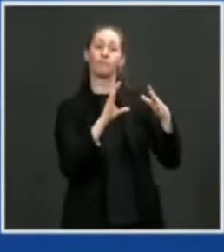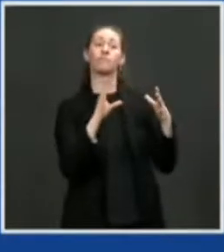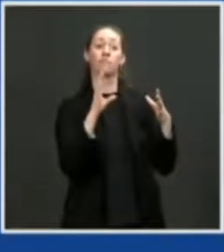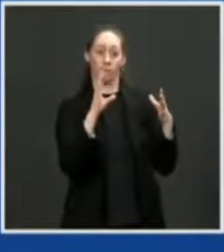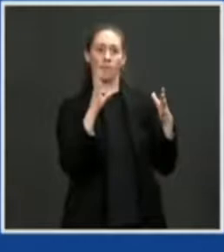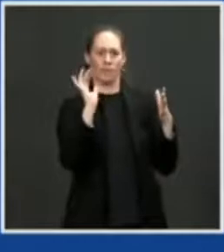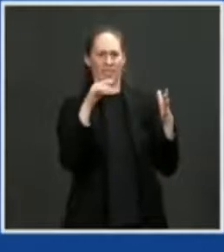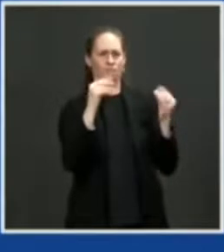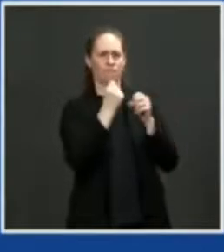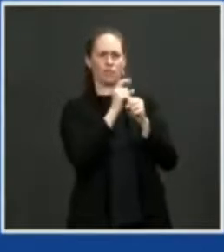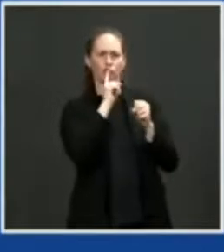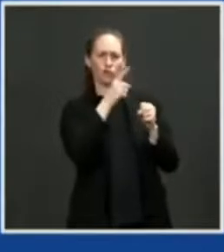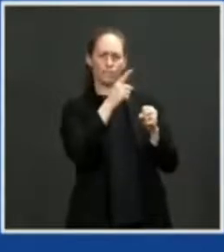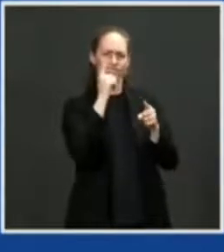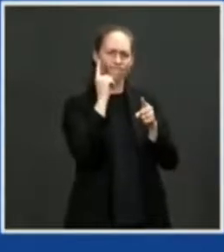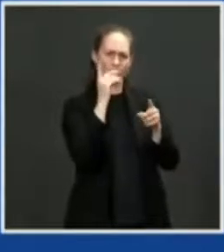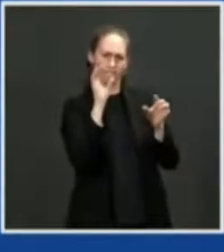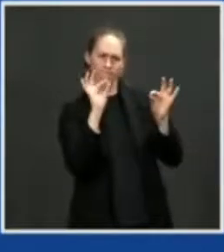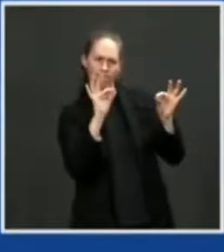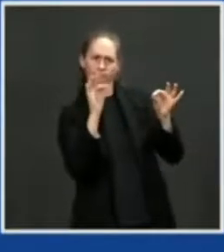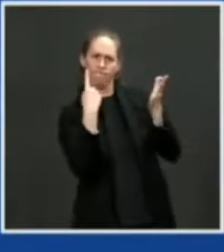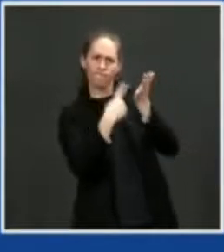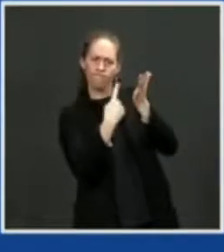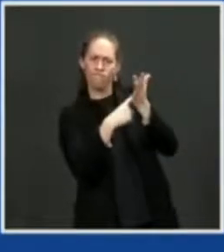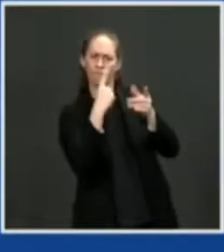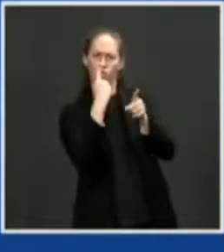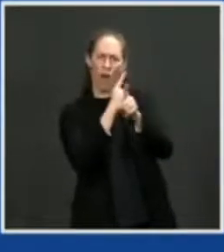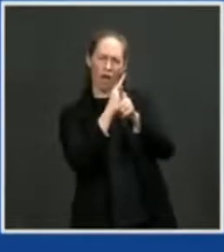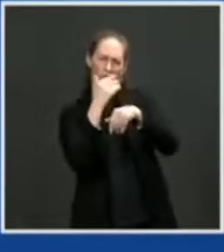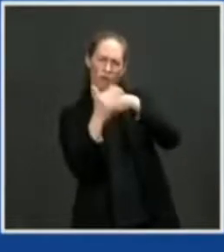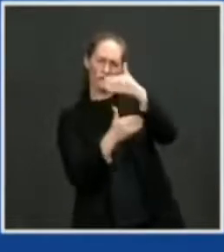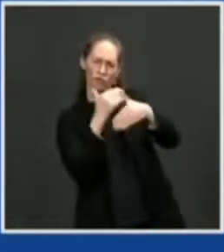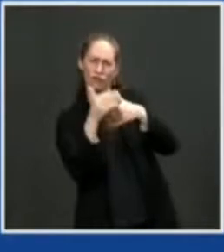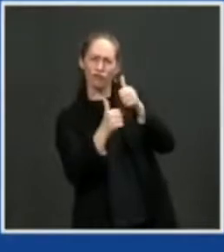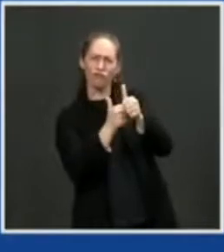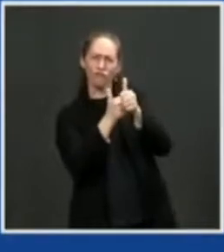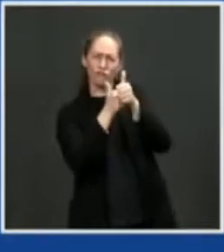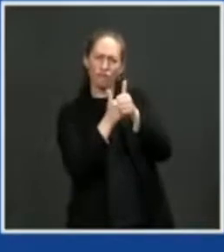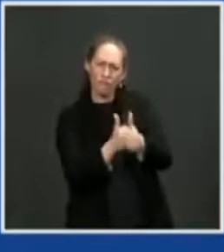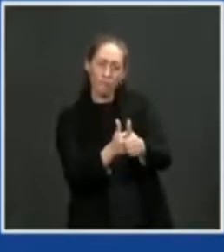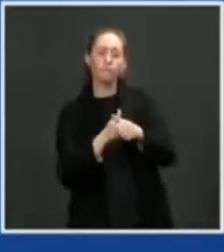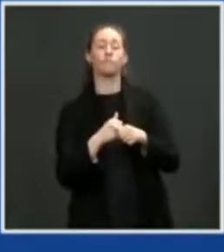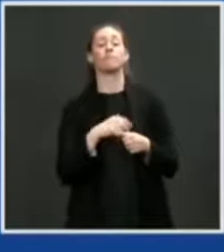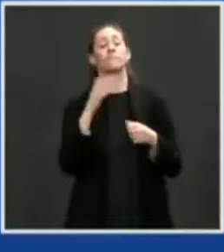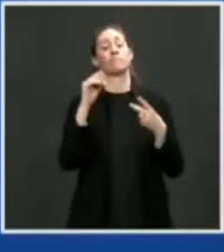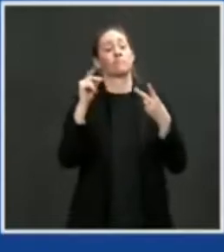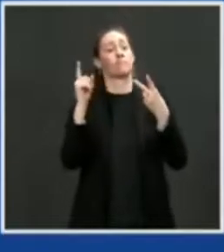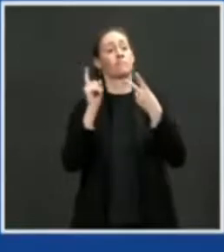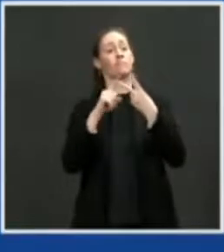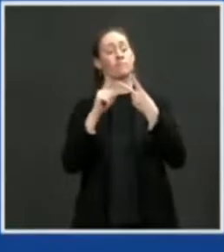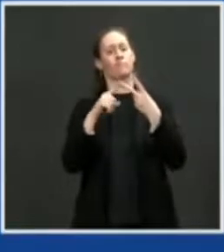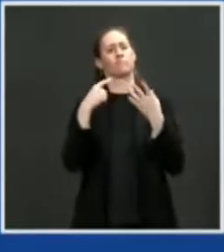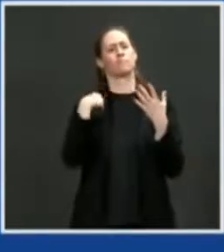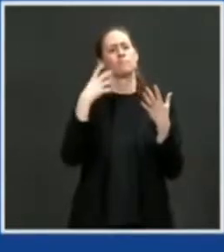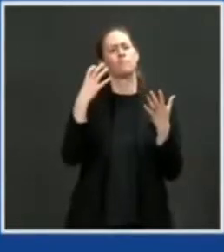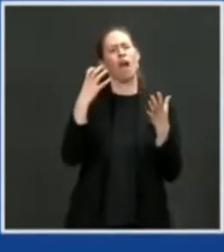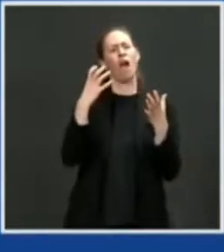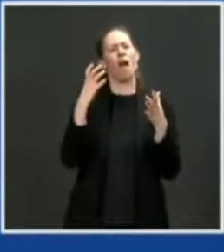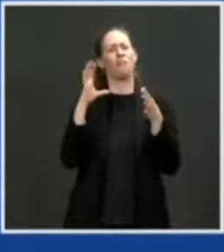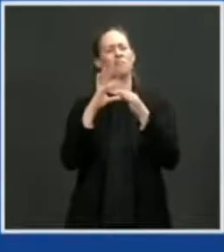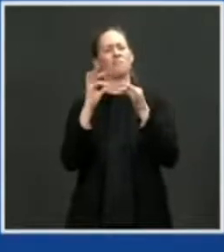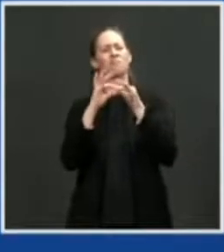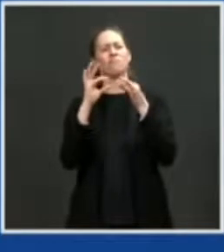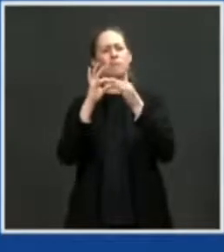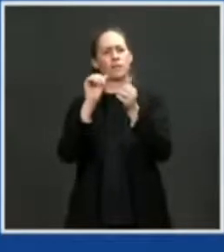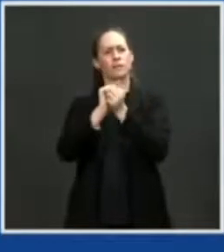a Health and Human Services facility that we're occupying now, both licensed beds around the country that exist,